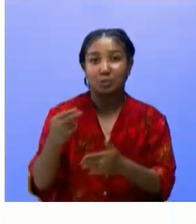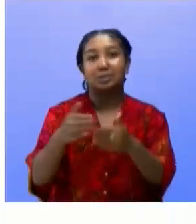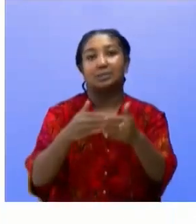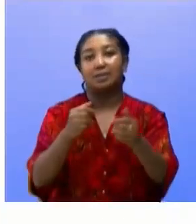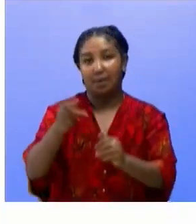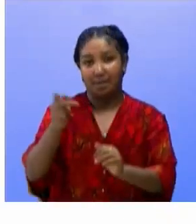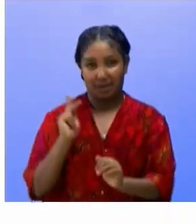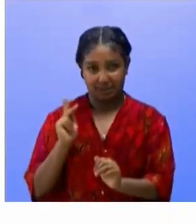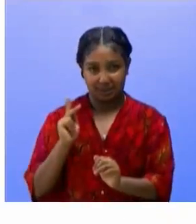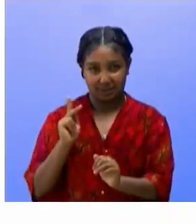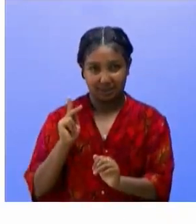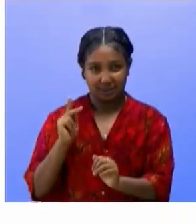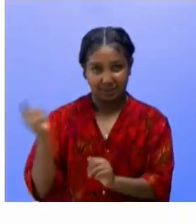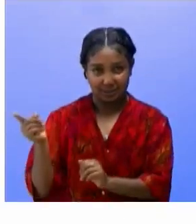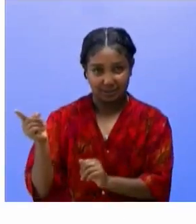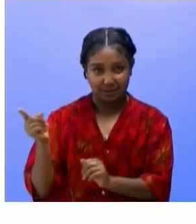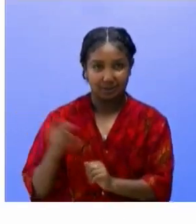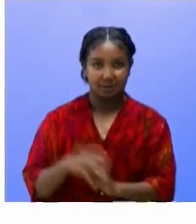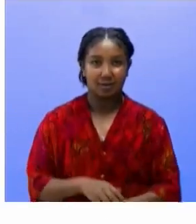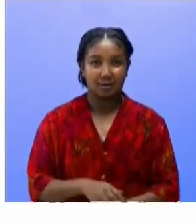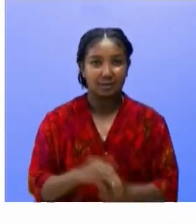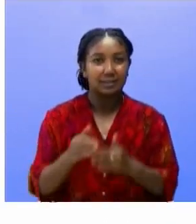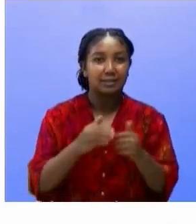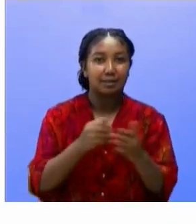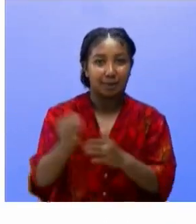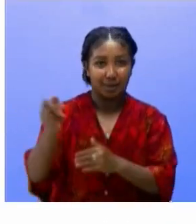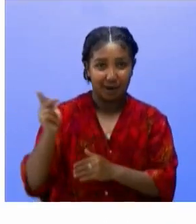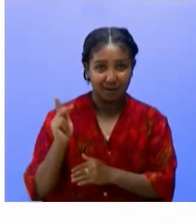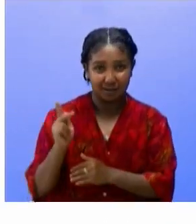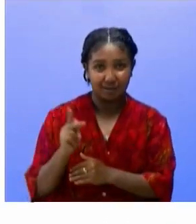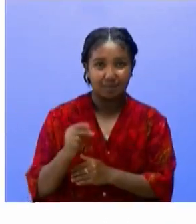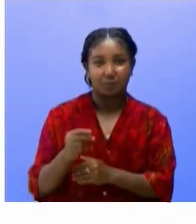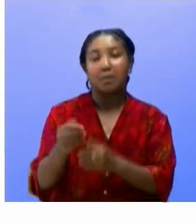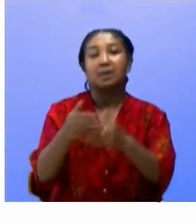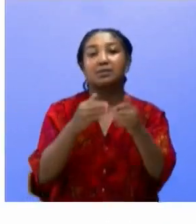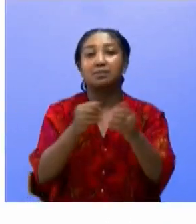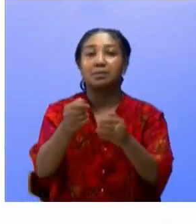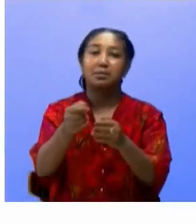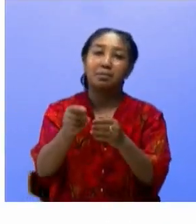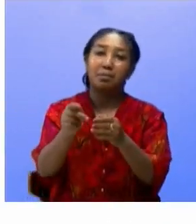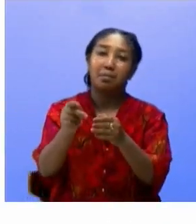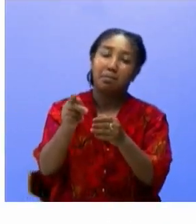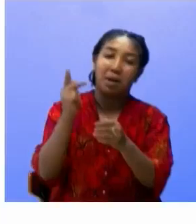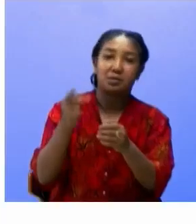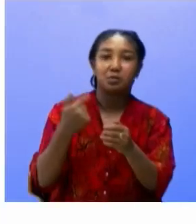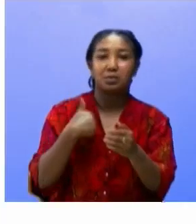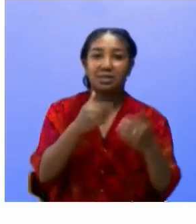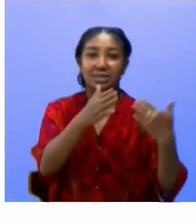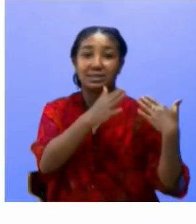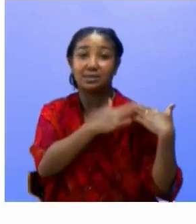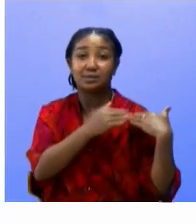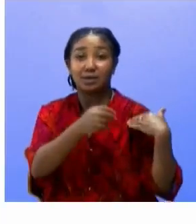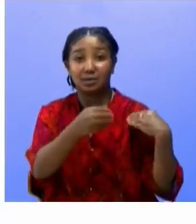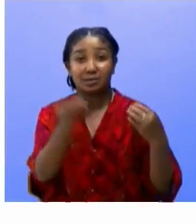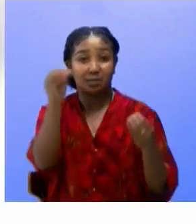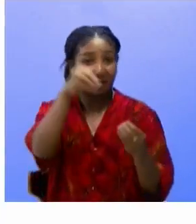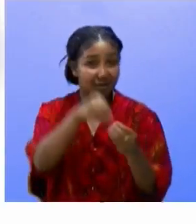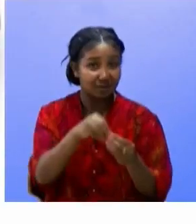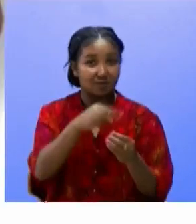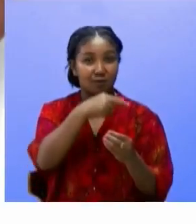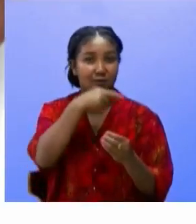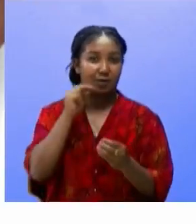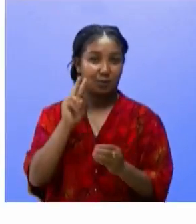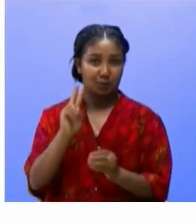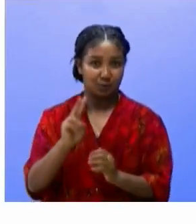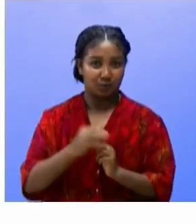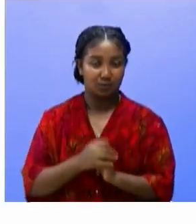simple past, all right? Simple past. By simple past we meant subject plus verb